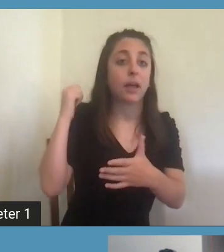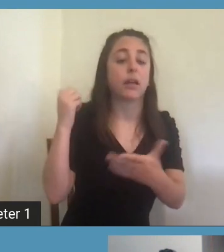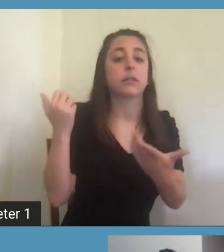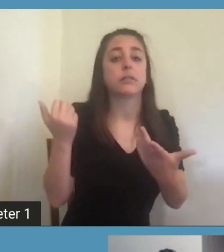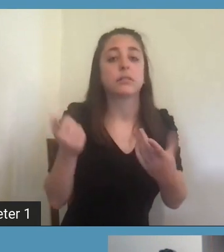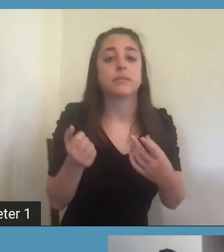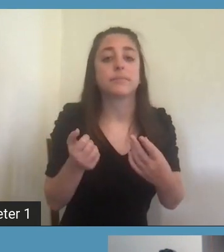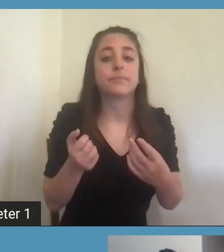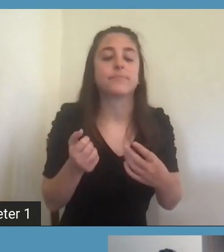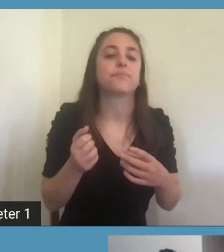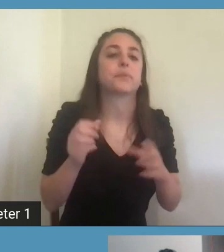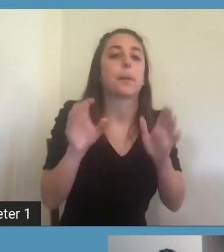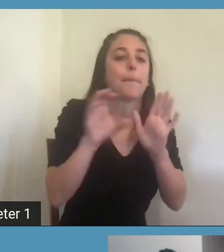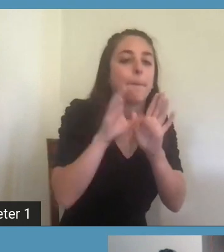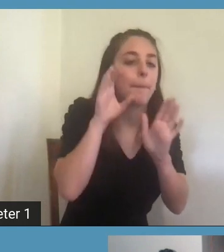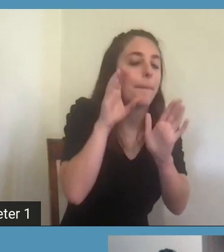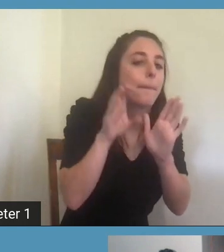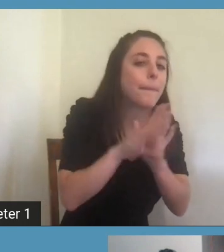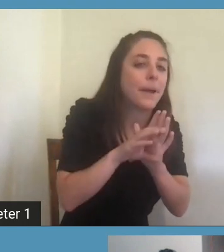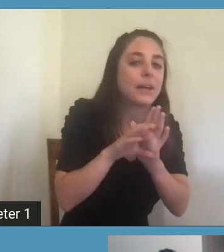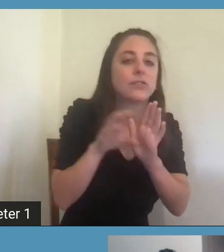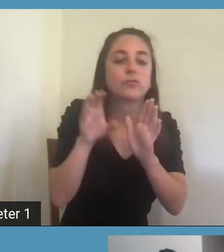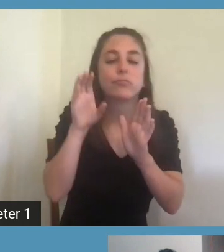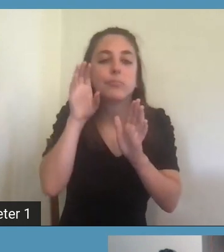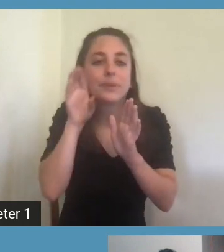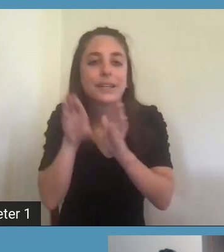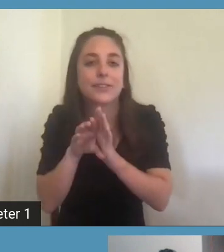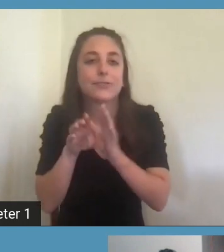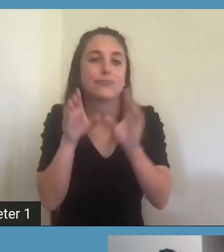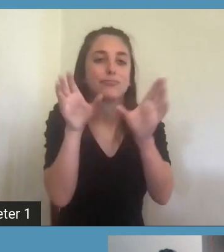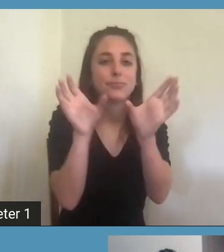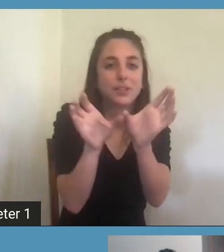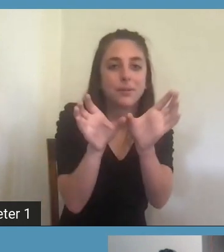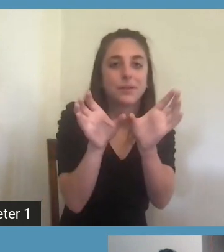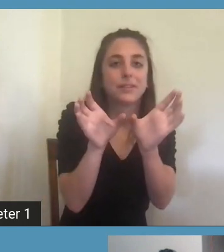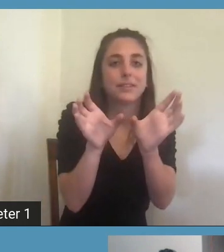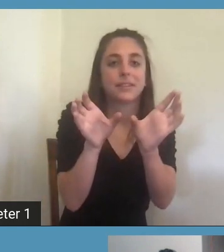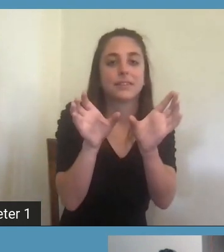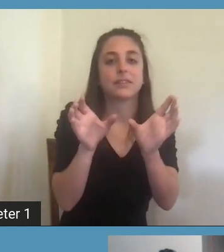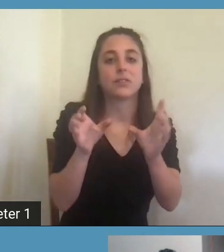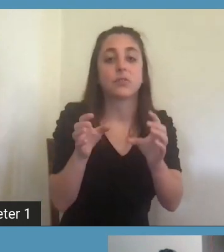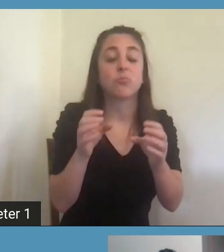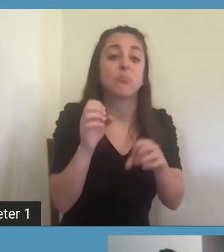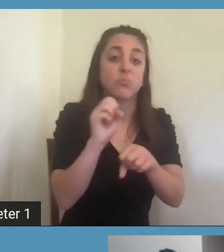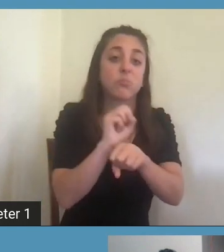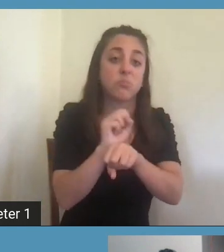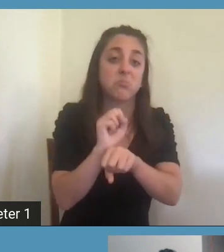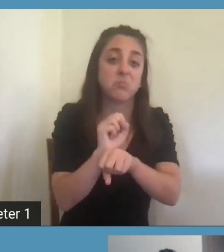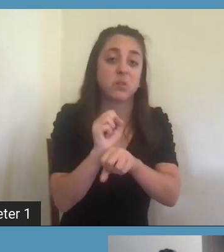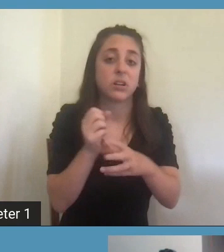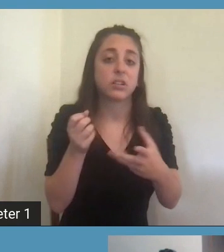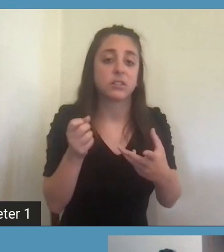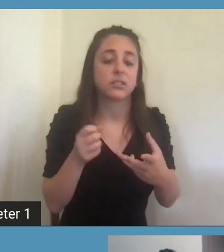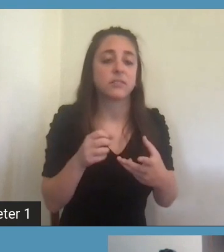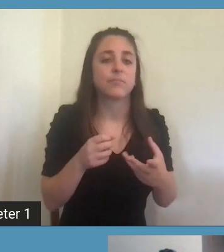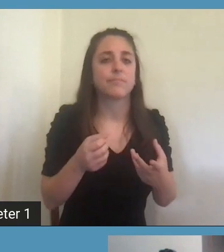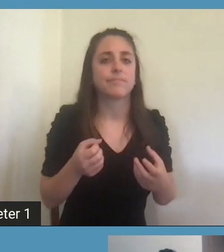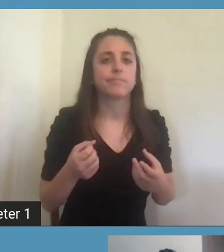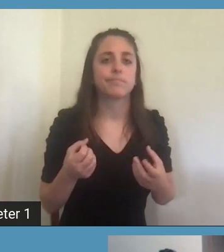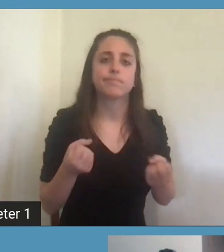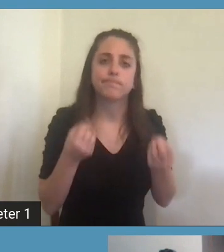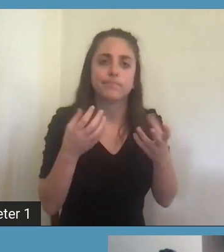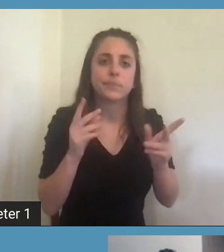a picture-in-picture or side-by-side imaging. That works, and most people nowadays are used to seeing